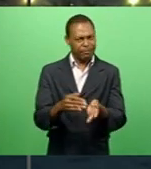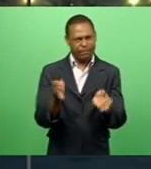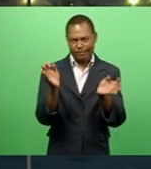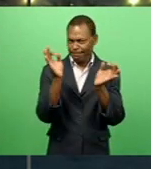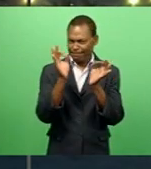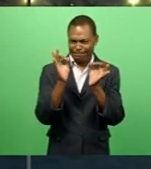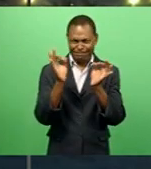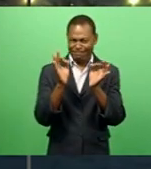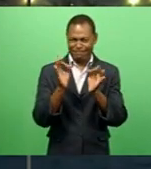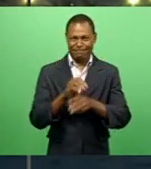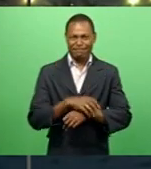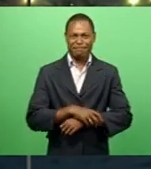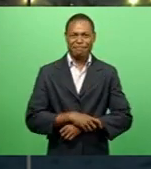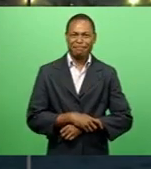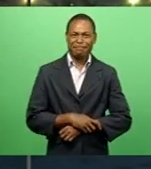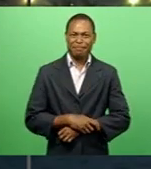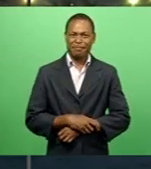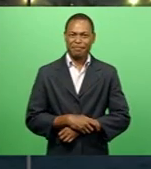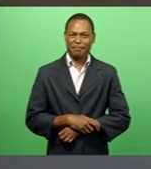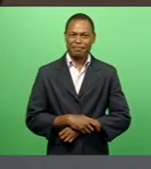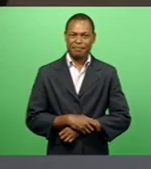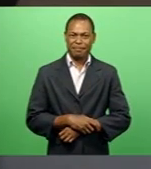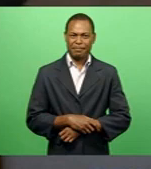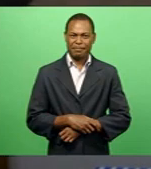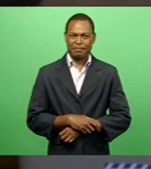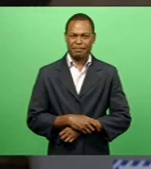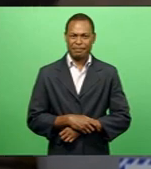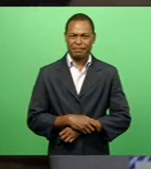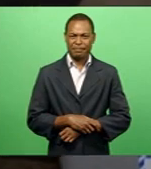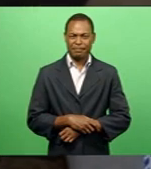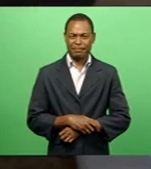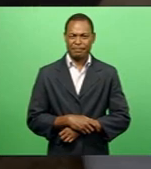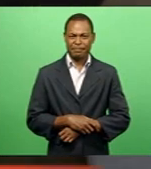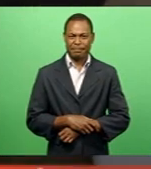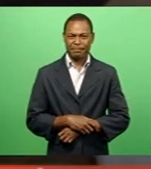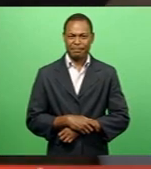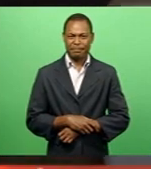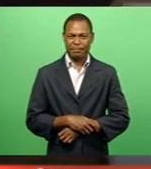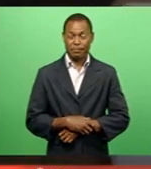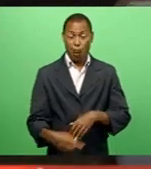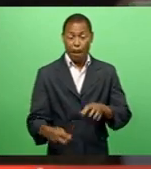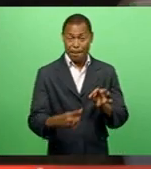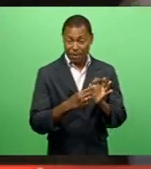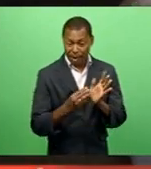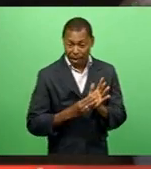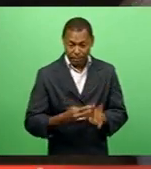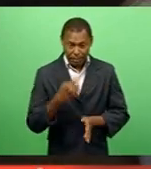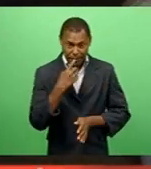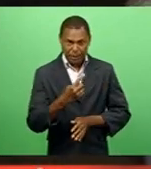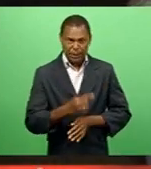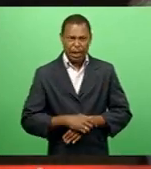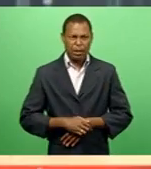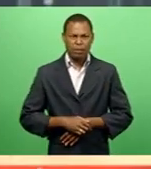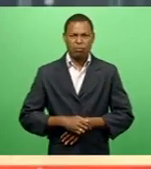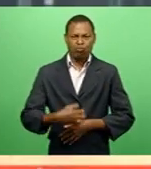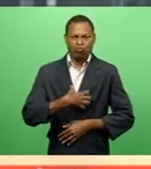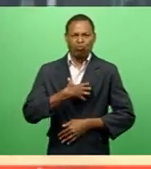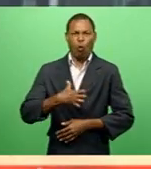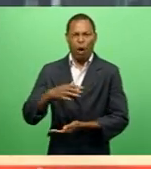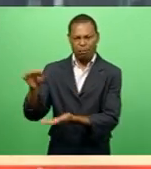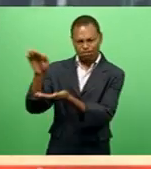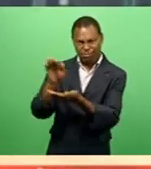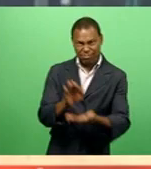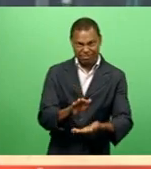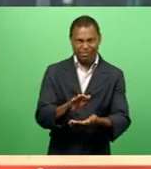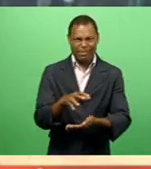uncertain. Koraitandulala reports. The Prime Minister says they need many more boxes ticked in order to catch